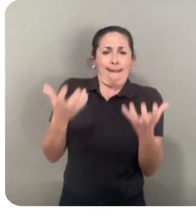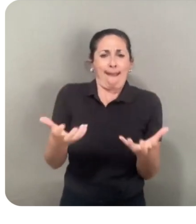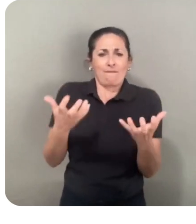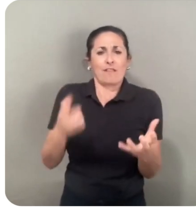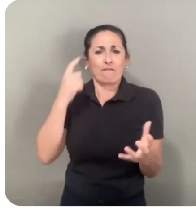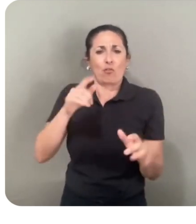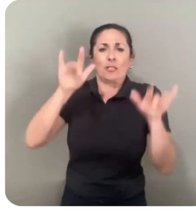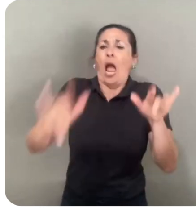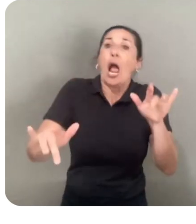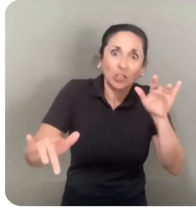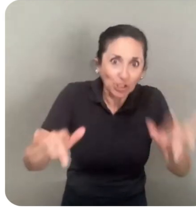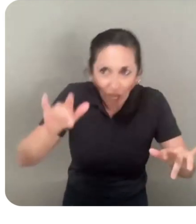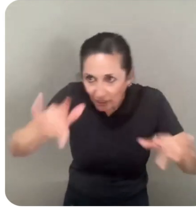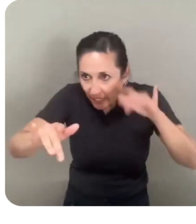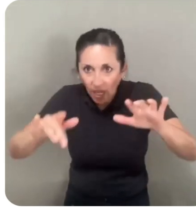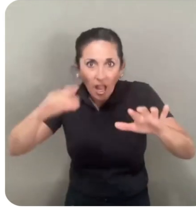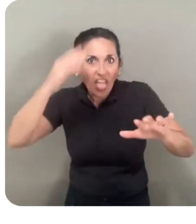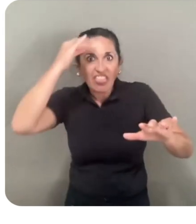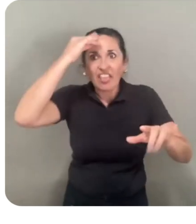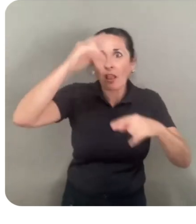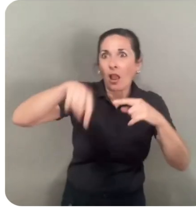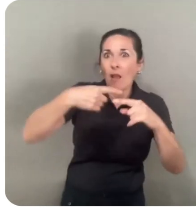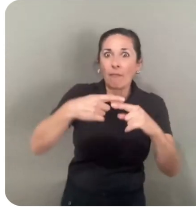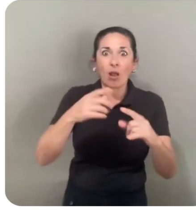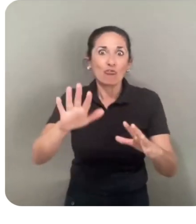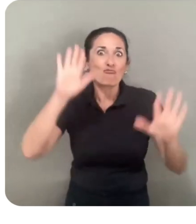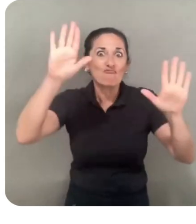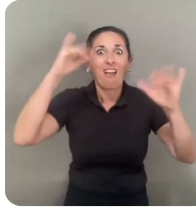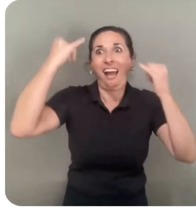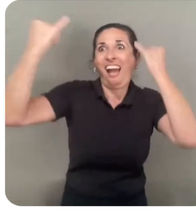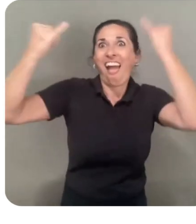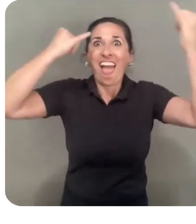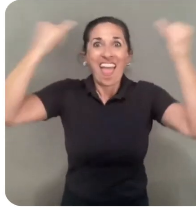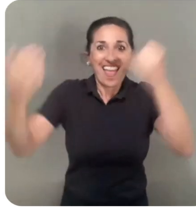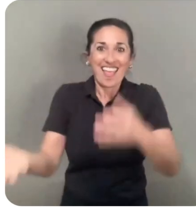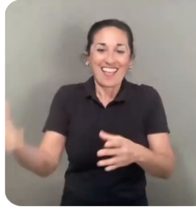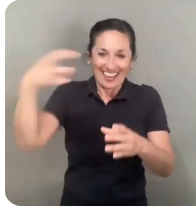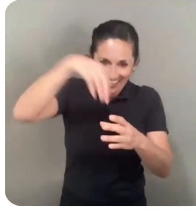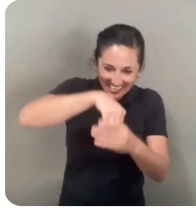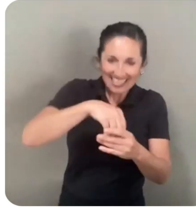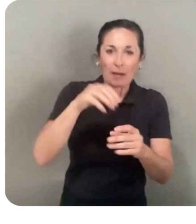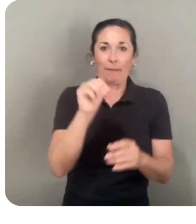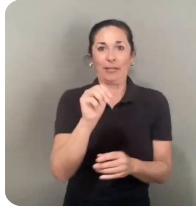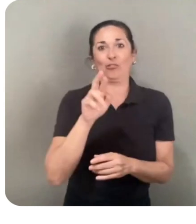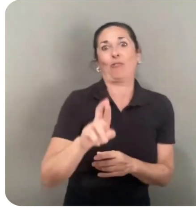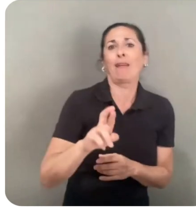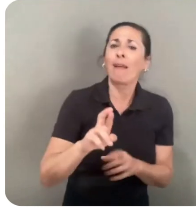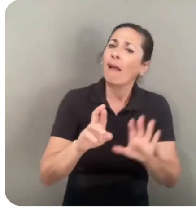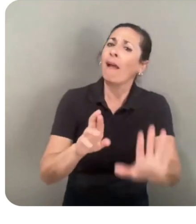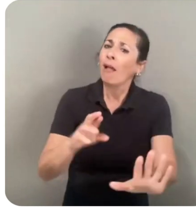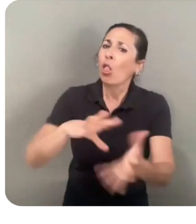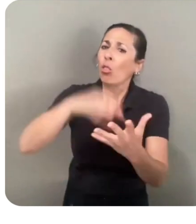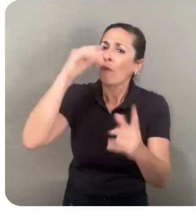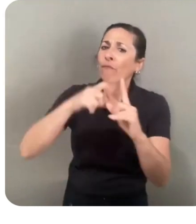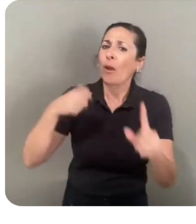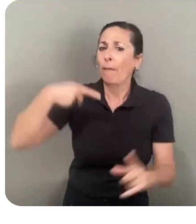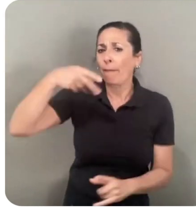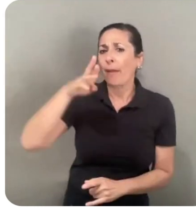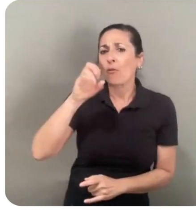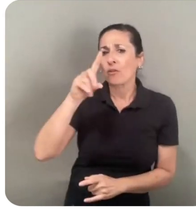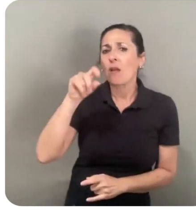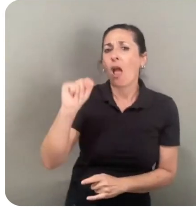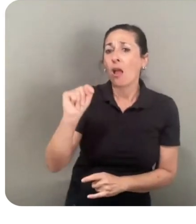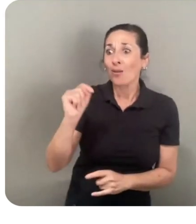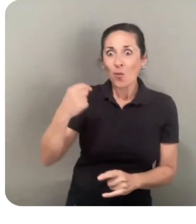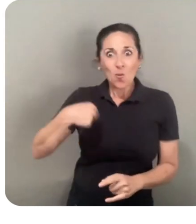touch. As you're thinking about bringing your great idea to mixed reality, take a page from Peridot. We aim to